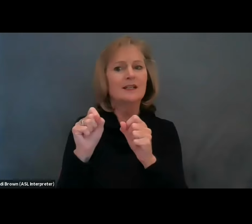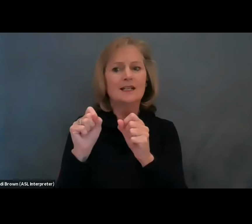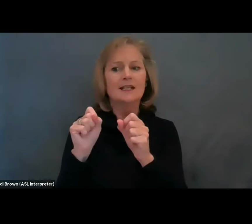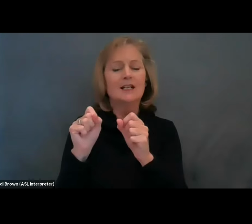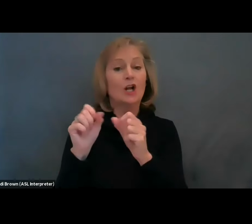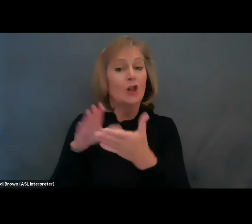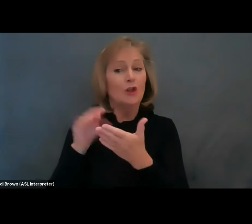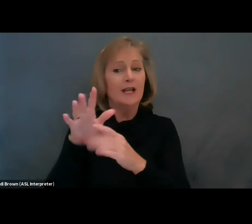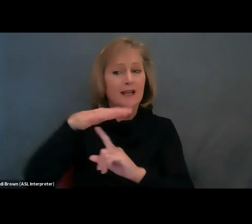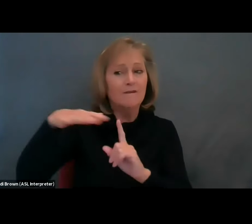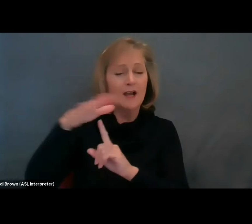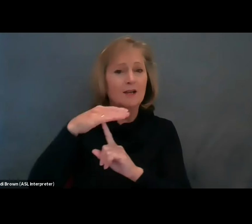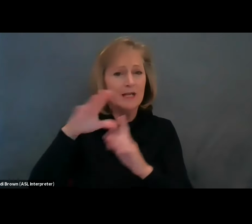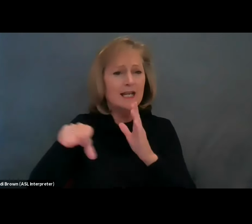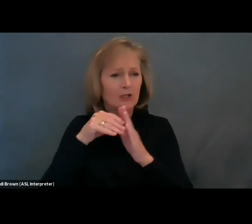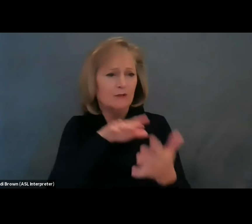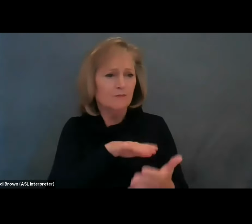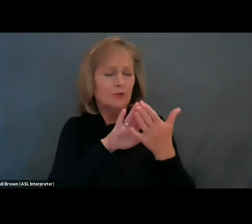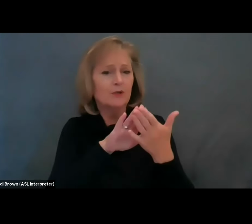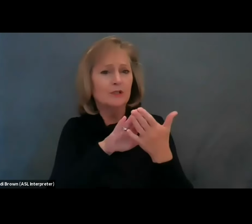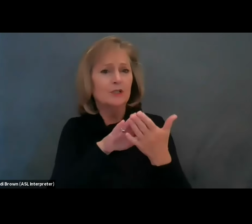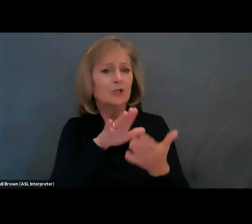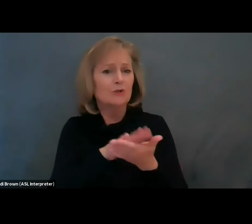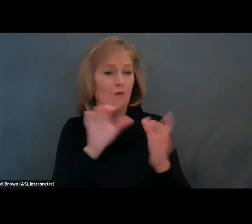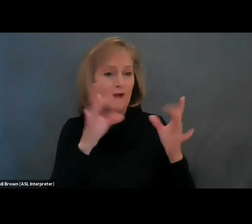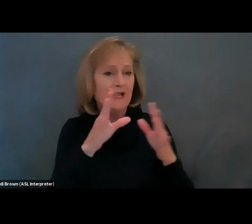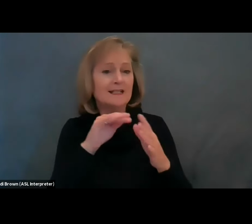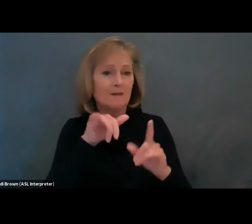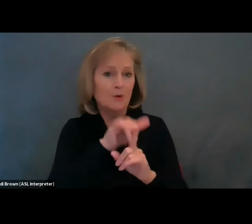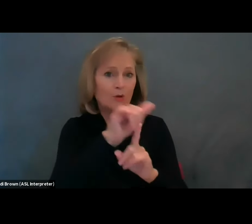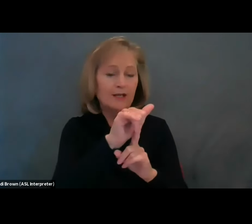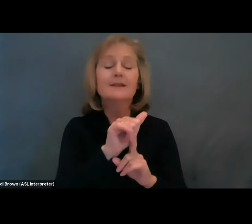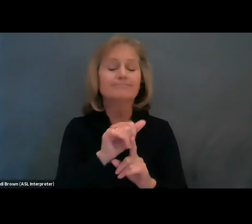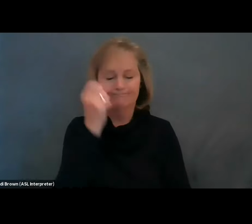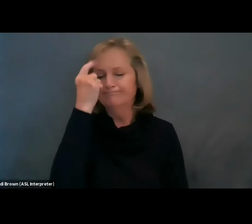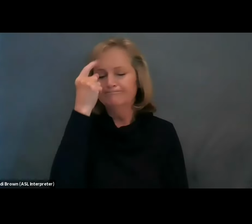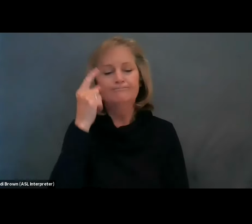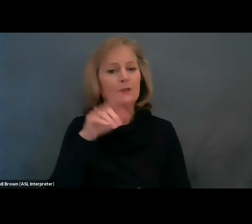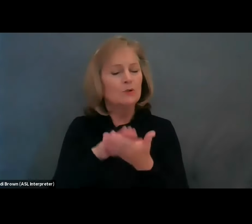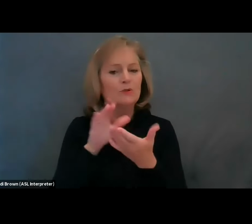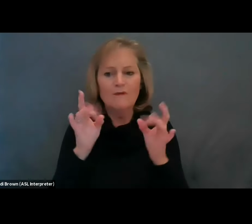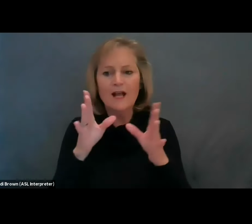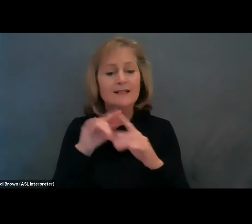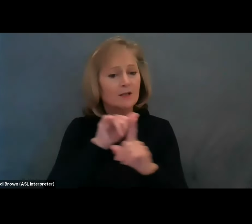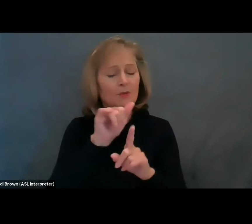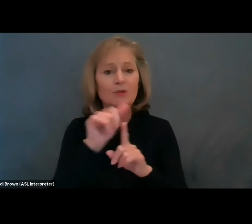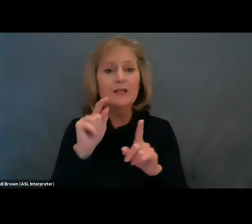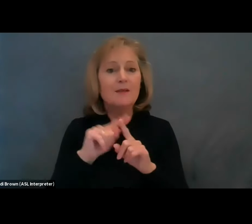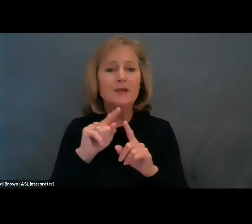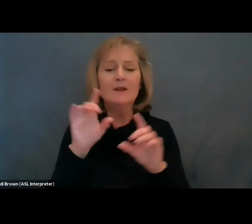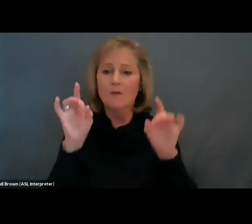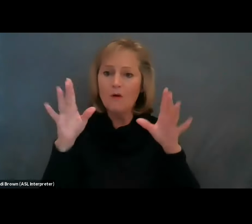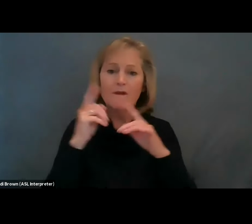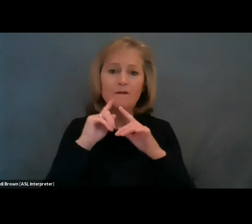including prevention and tackling of school violence and bullying. It goes without saying that school violence and bullying can be devastating for the